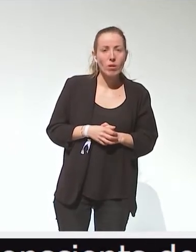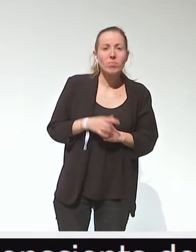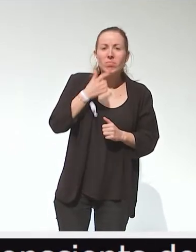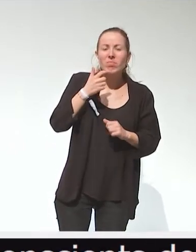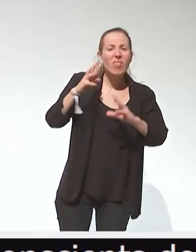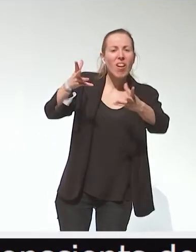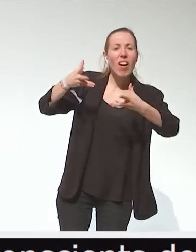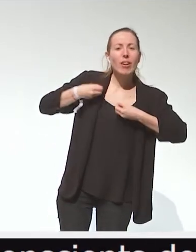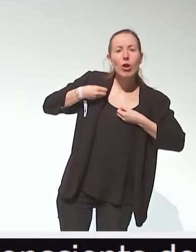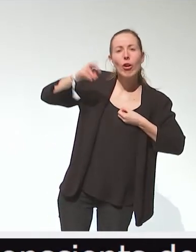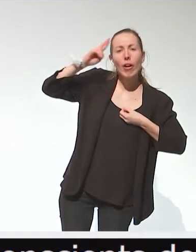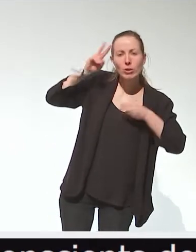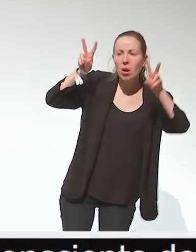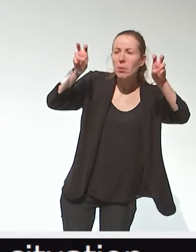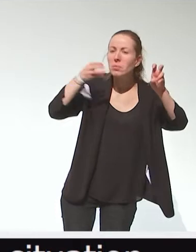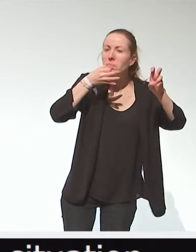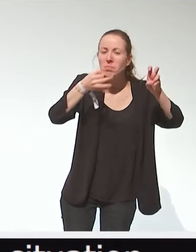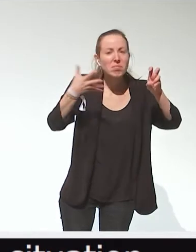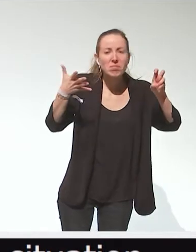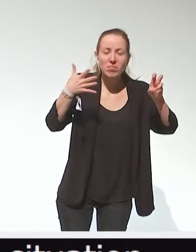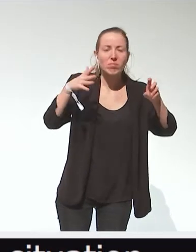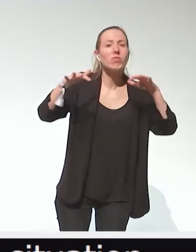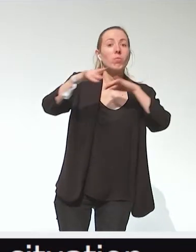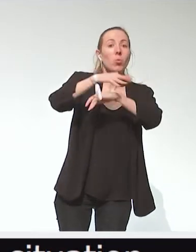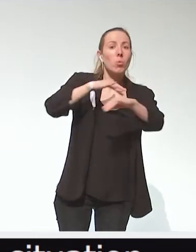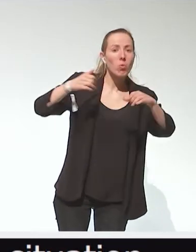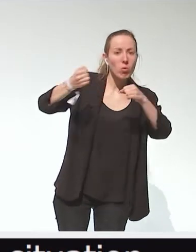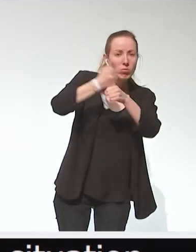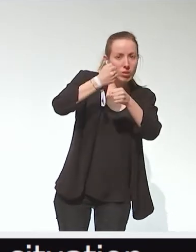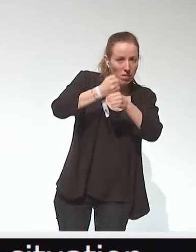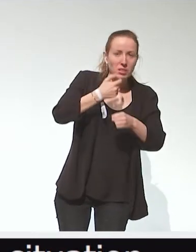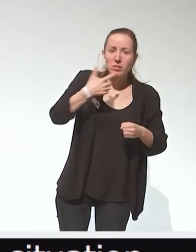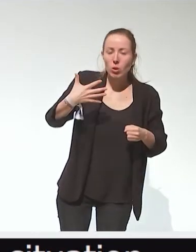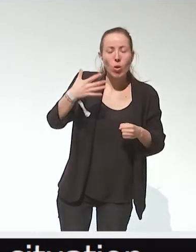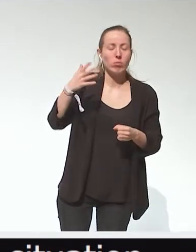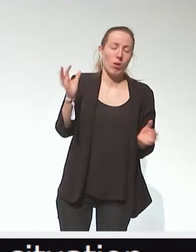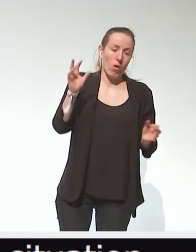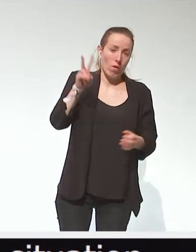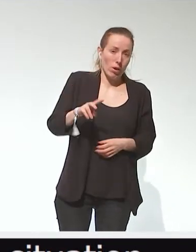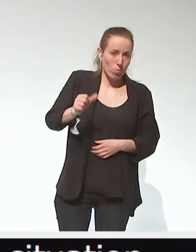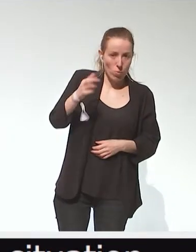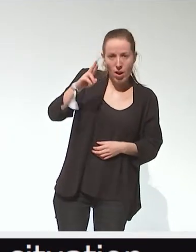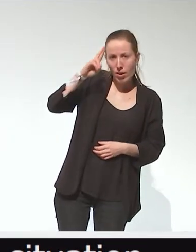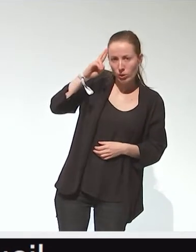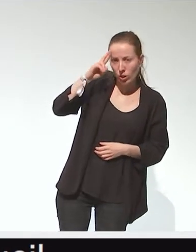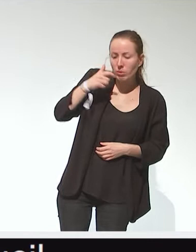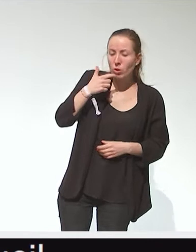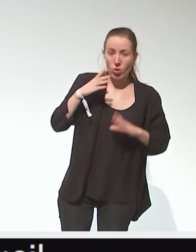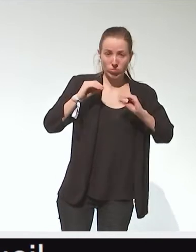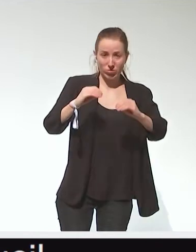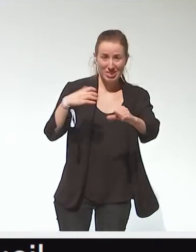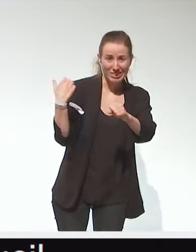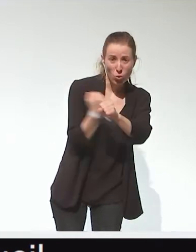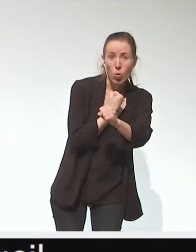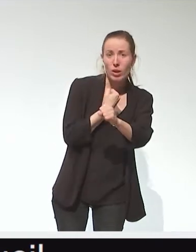good. What is reasonable? Will it work? Will the reasonable accommodation work? That's important. Is it practical? Is it unsustainable? I mean, can we pay for